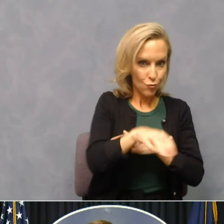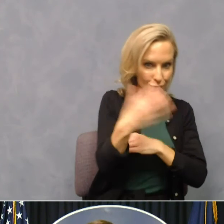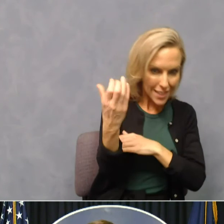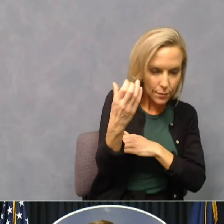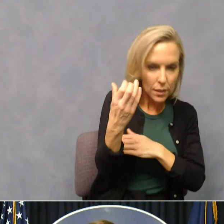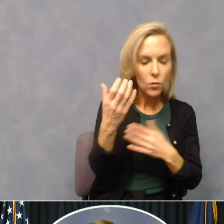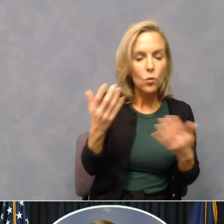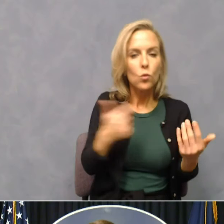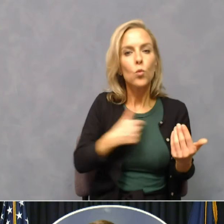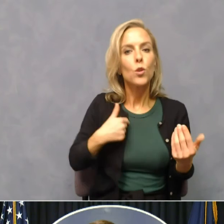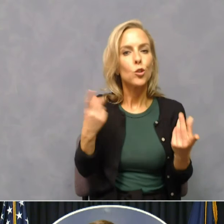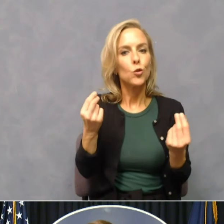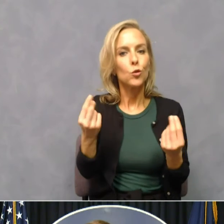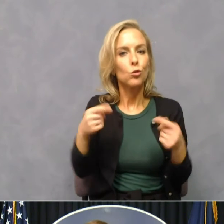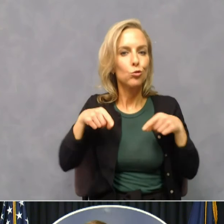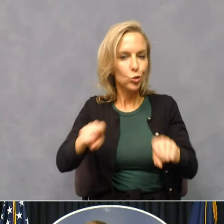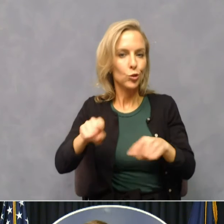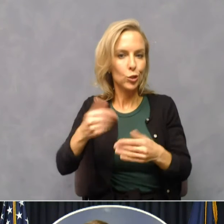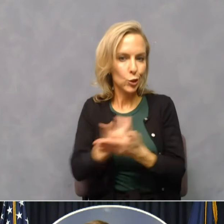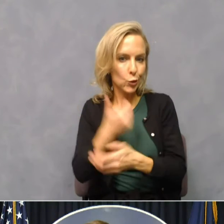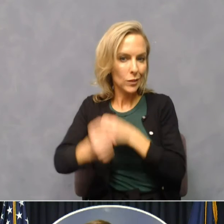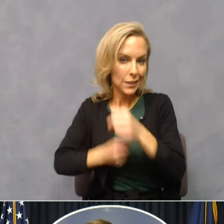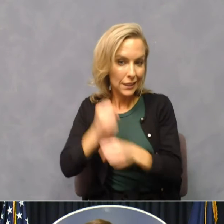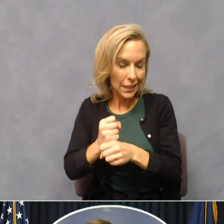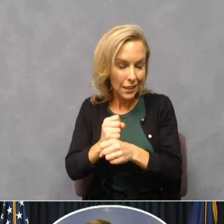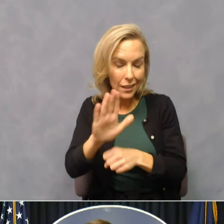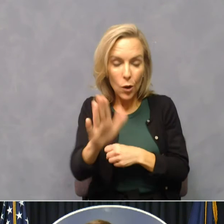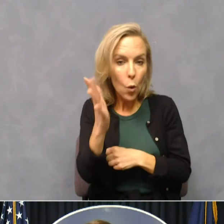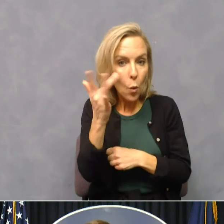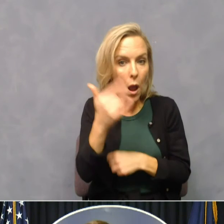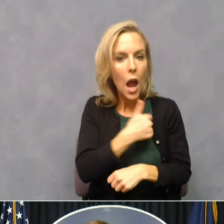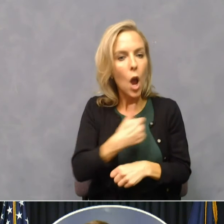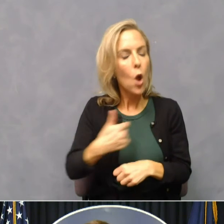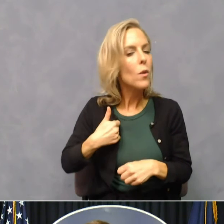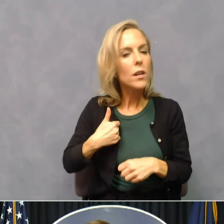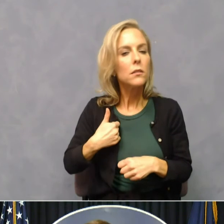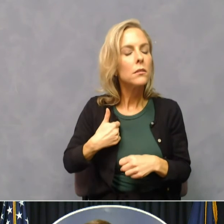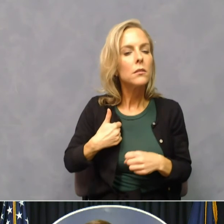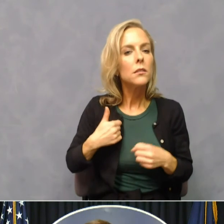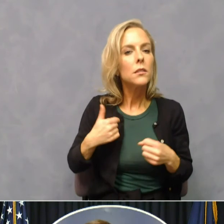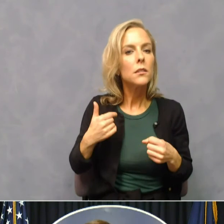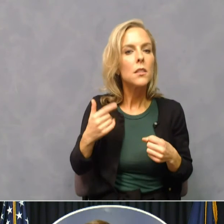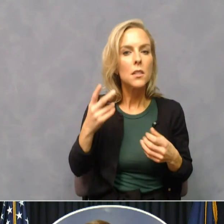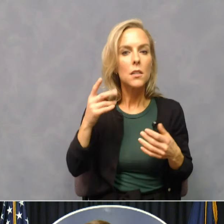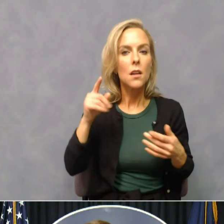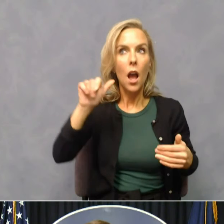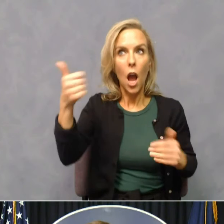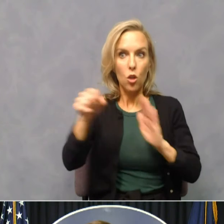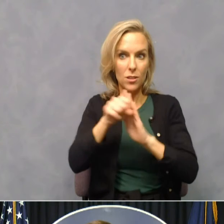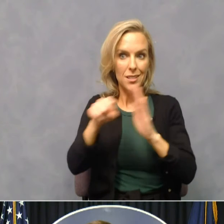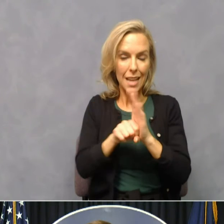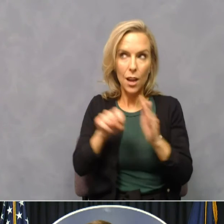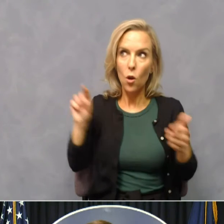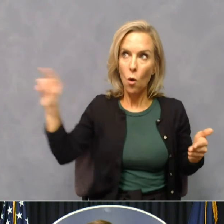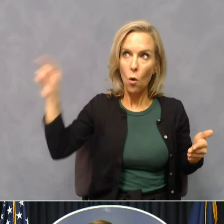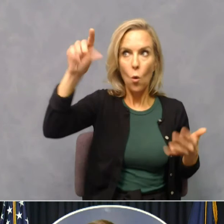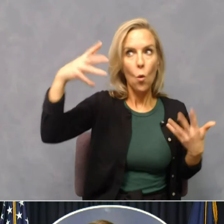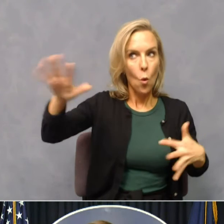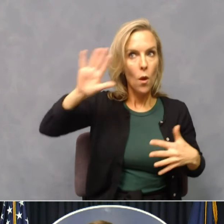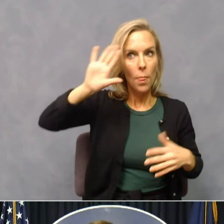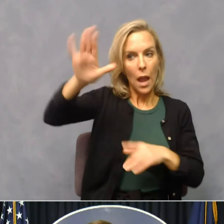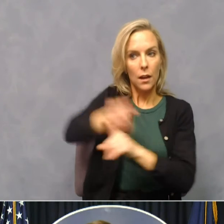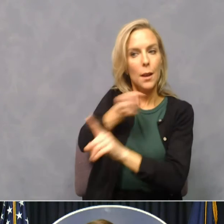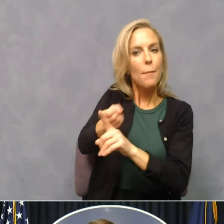around New Year's, because we blunted what other states are seeing from Thanksgiving. But again, if we